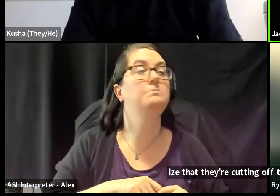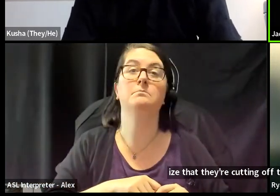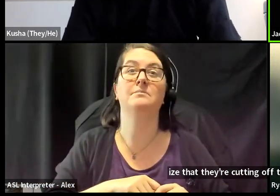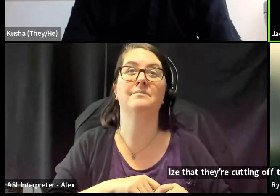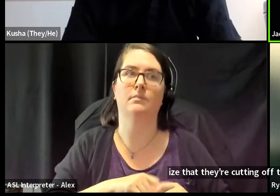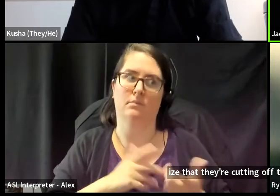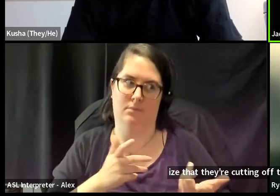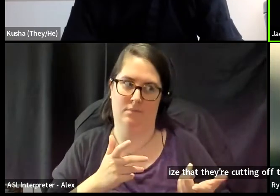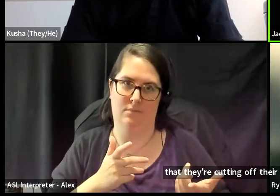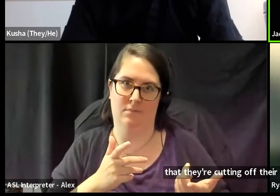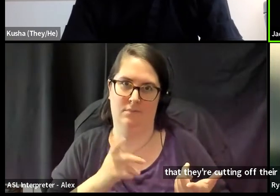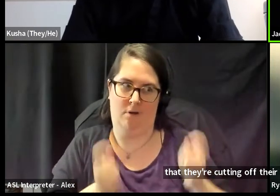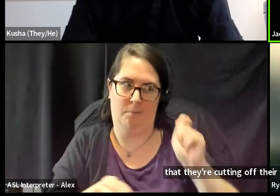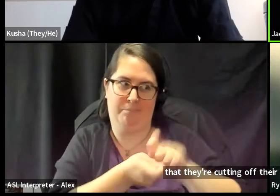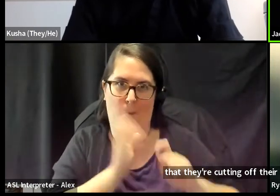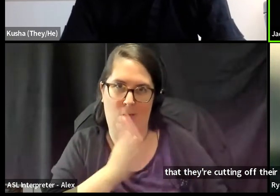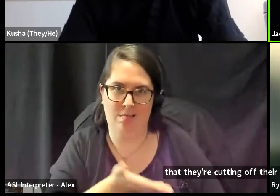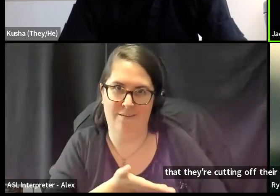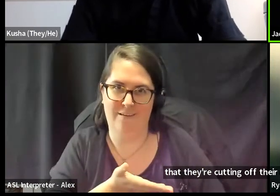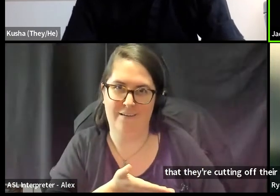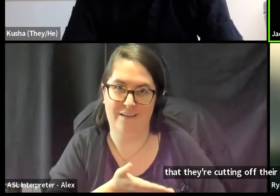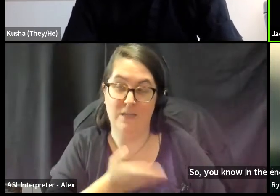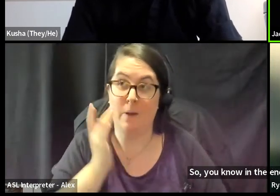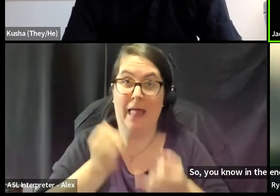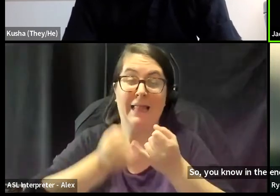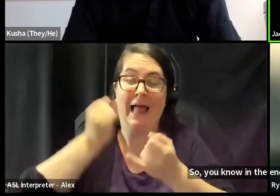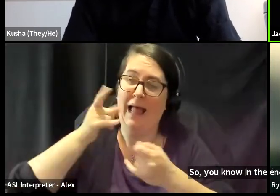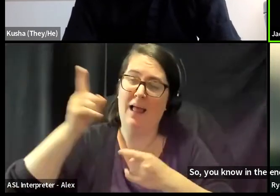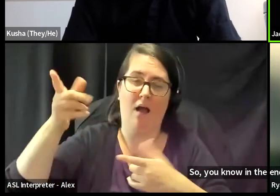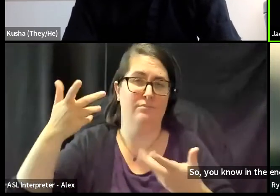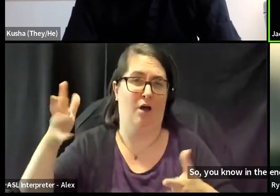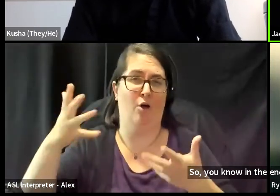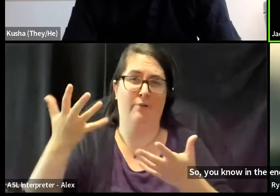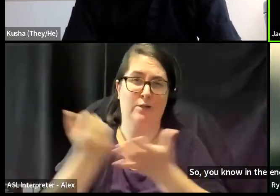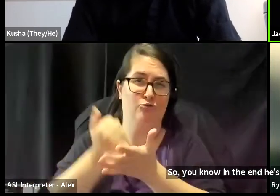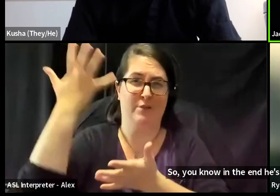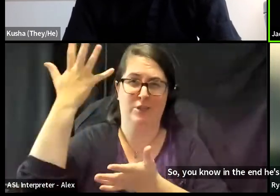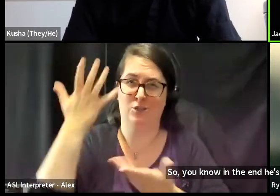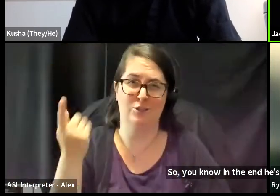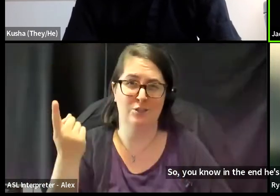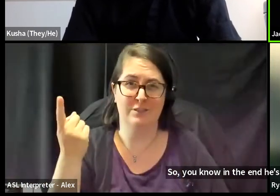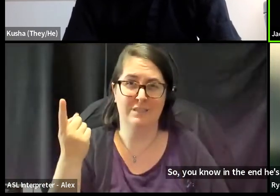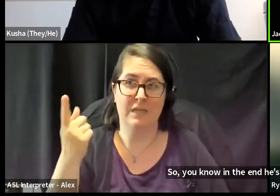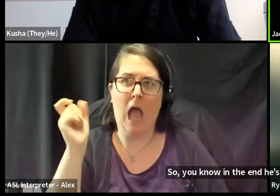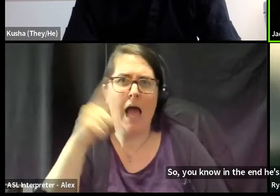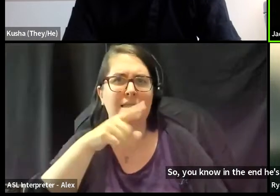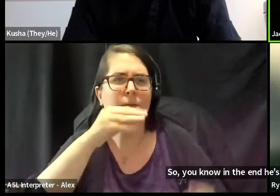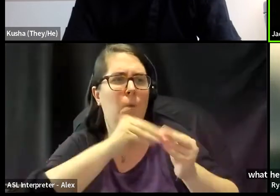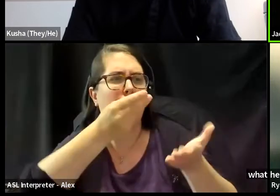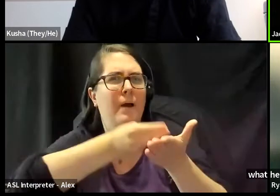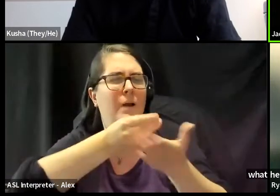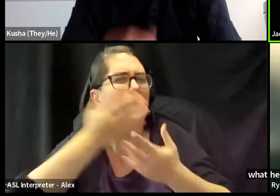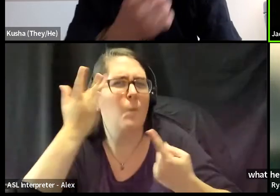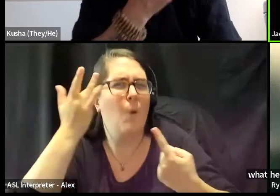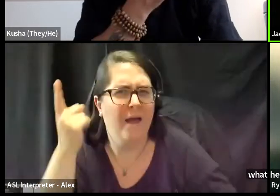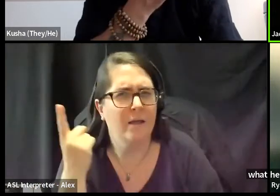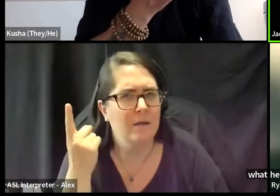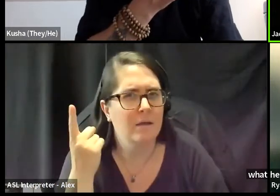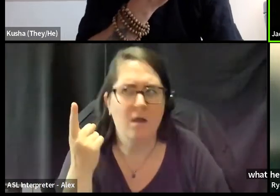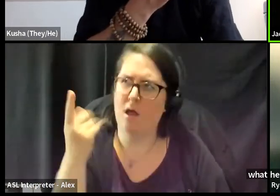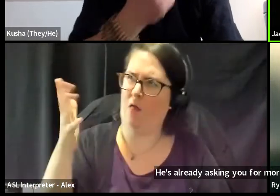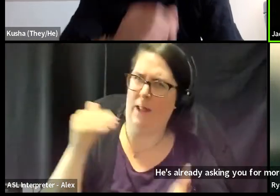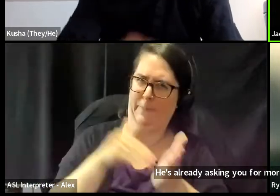in the end, he's going to be richer than what he is. He's already asking you for more money. Why is he asking you for money if